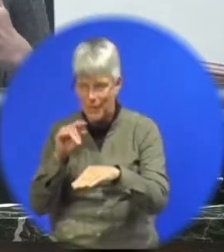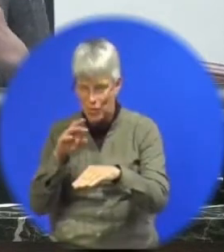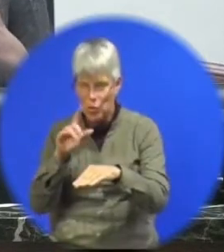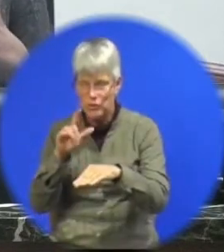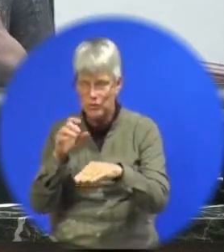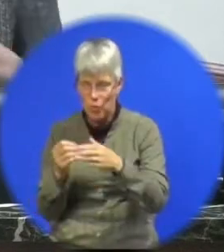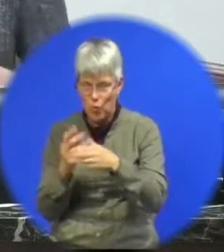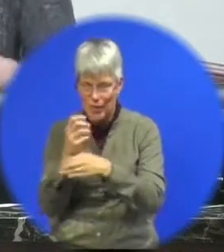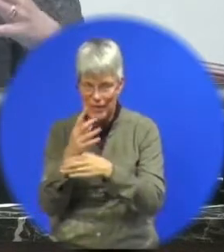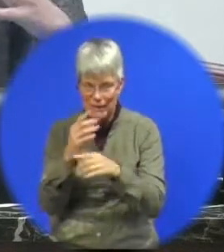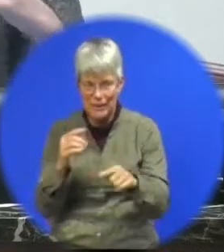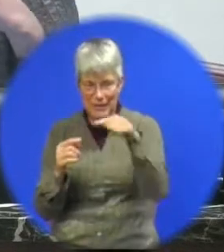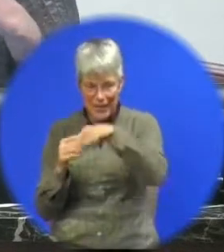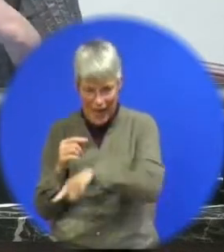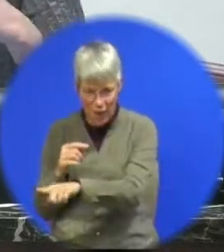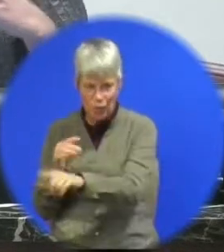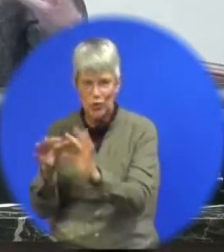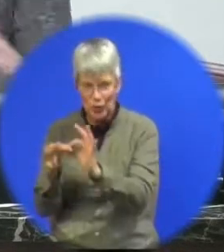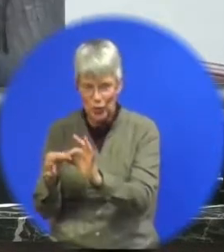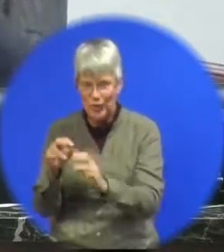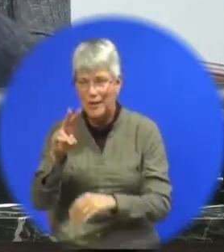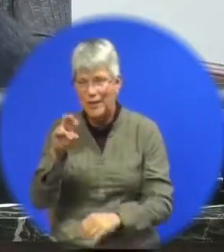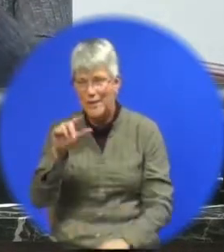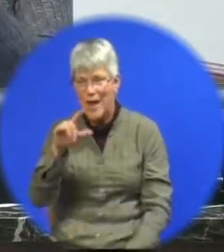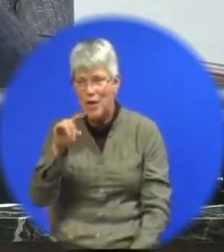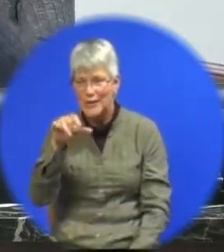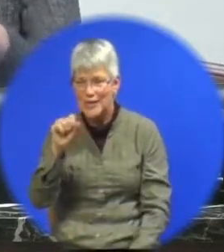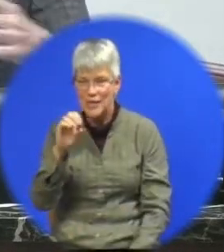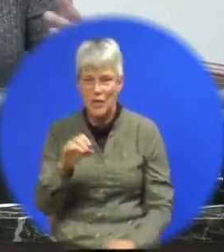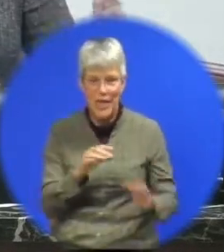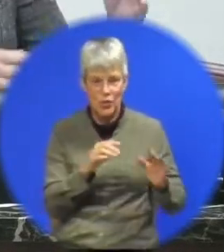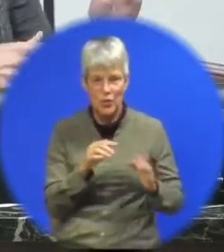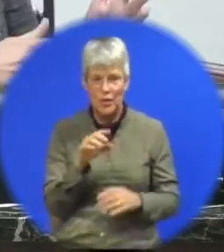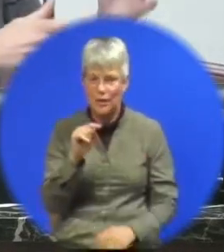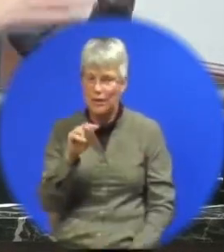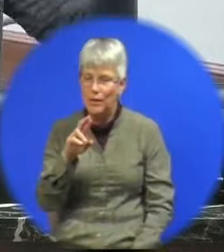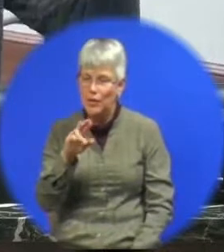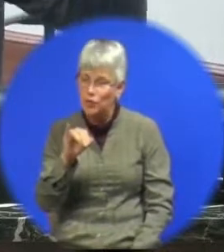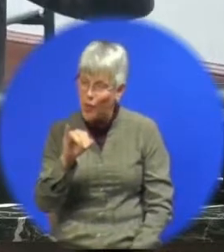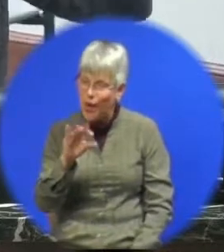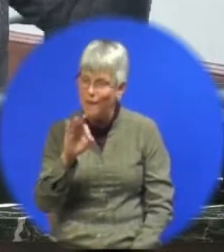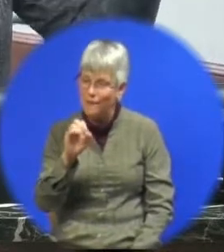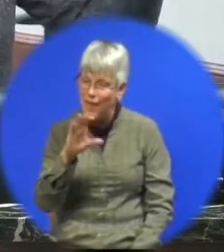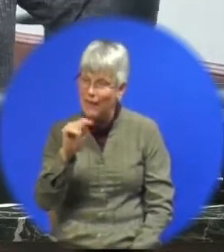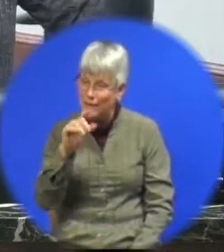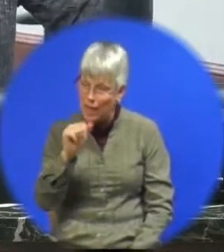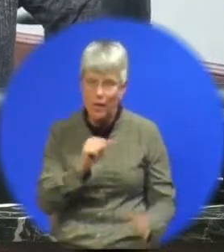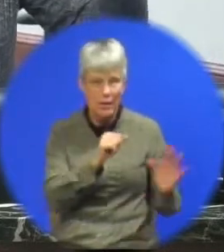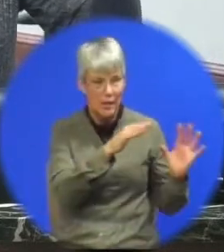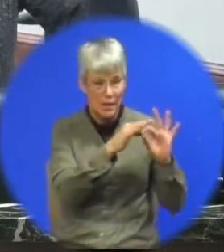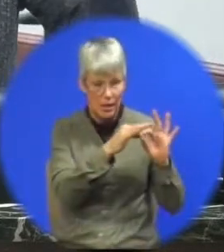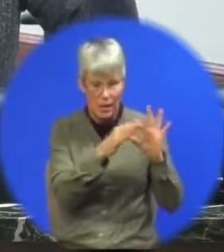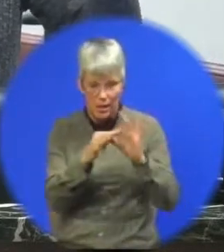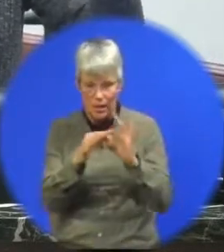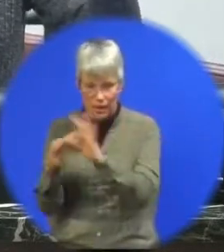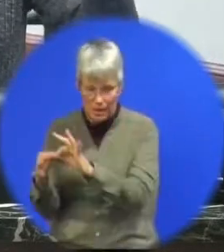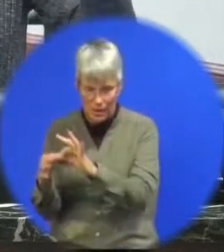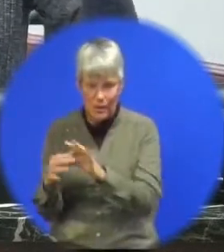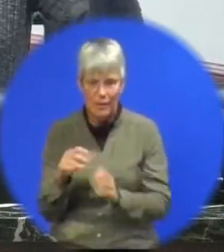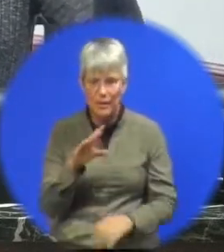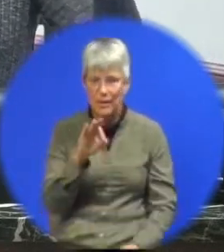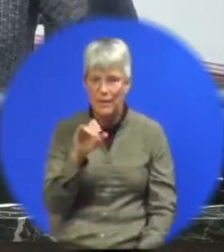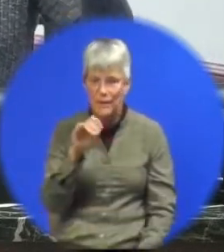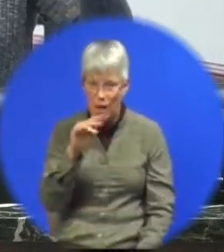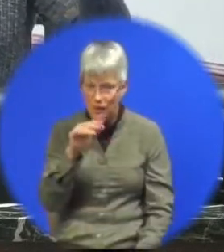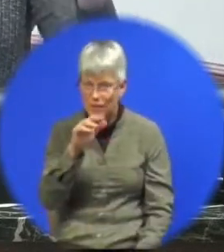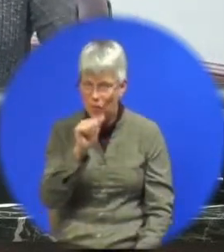Valdez Lakeside Park. So you really have this trifecta, if that's the right term, of saying you've got the Fauna Flora State Trail with